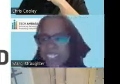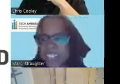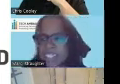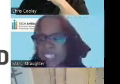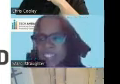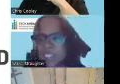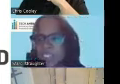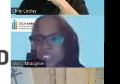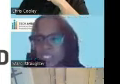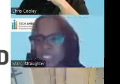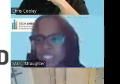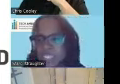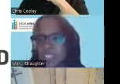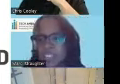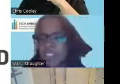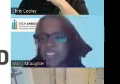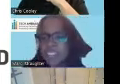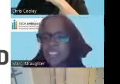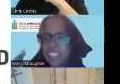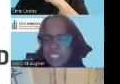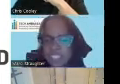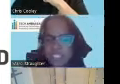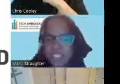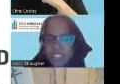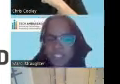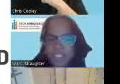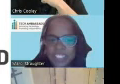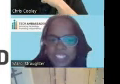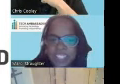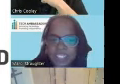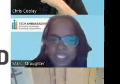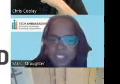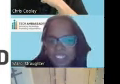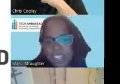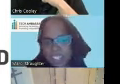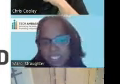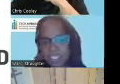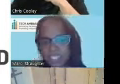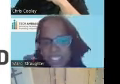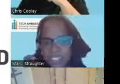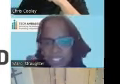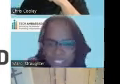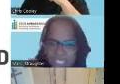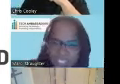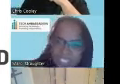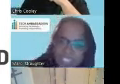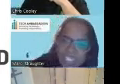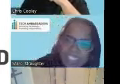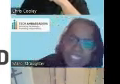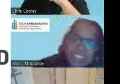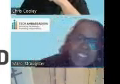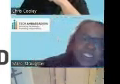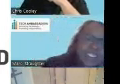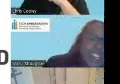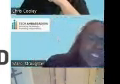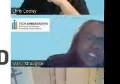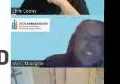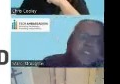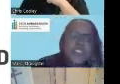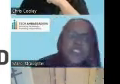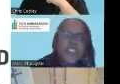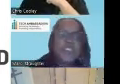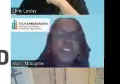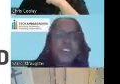I can do this one, but mine was another one, but I can chime in this one.